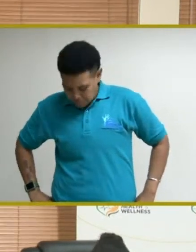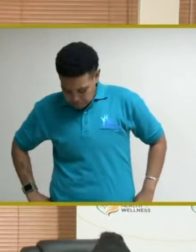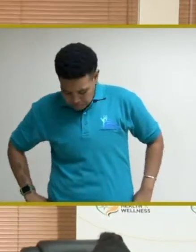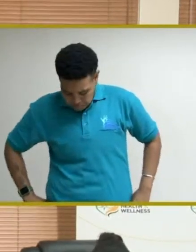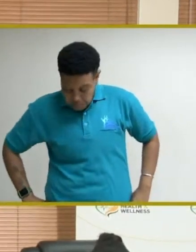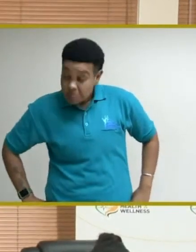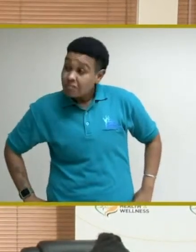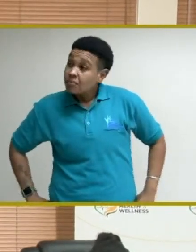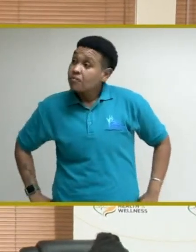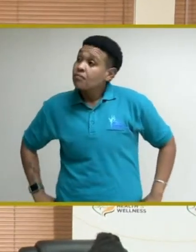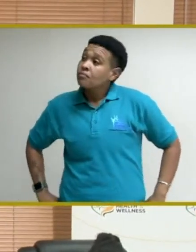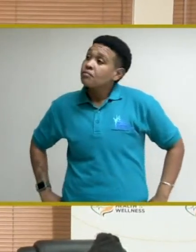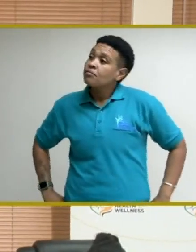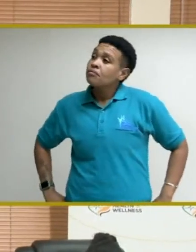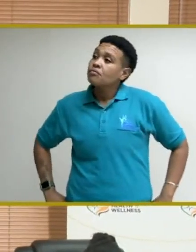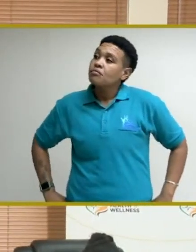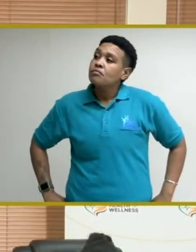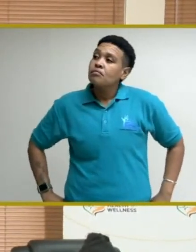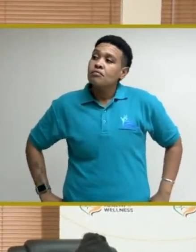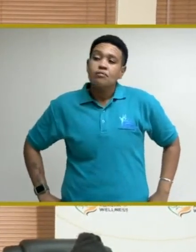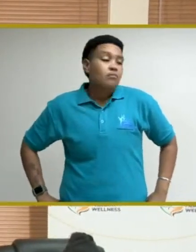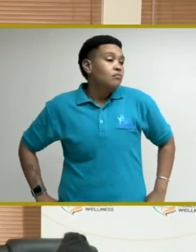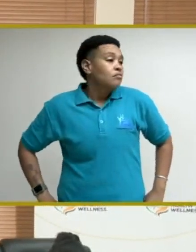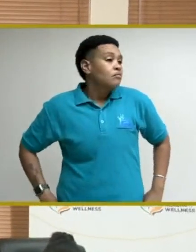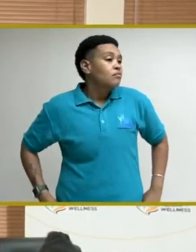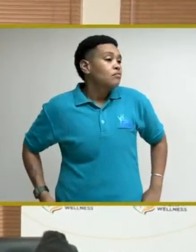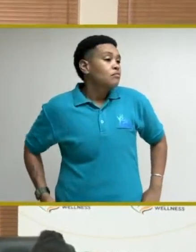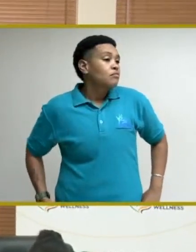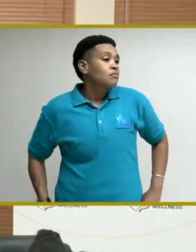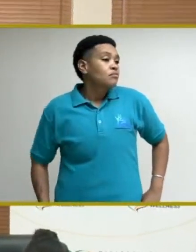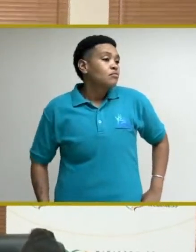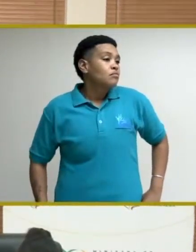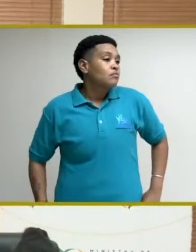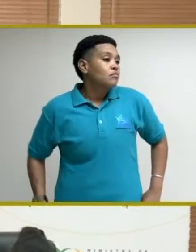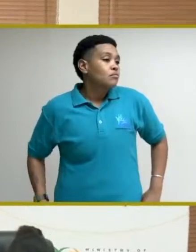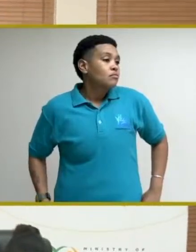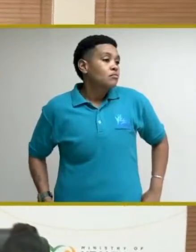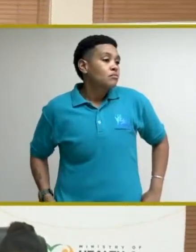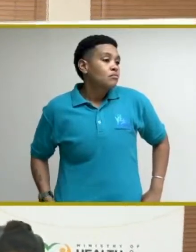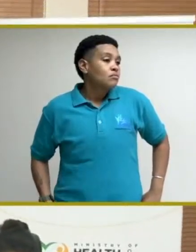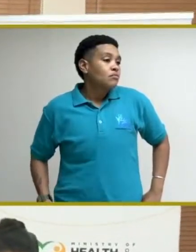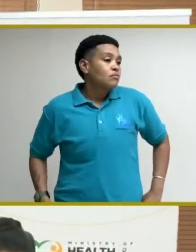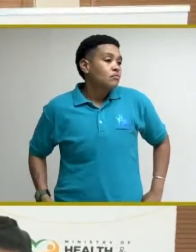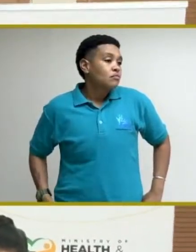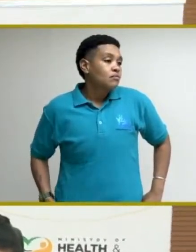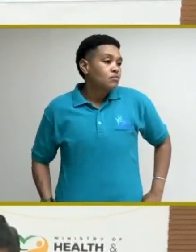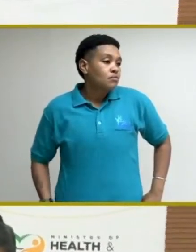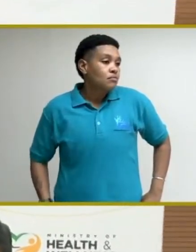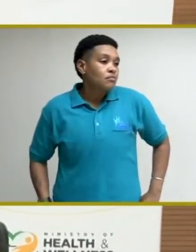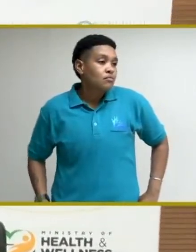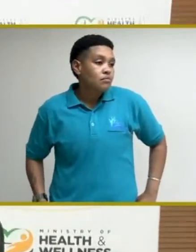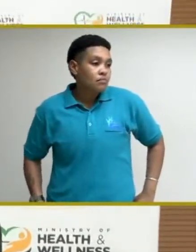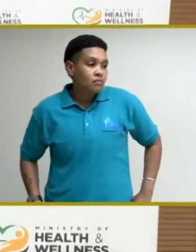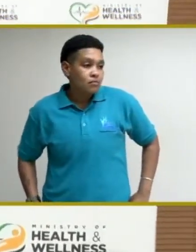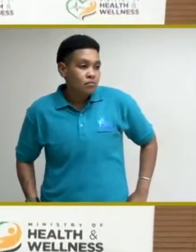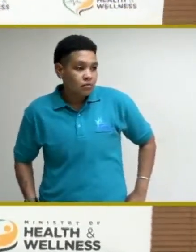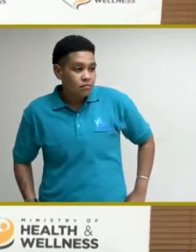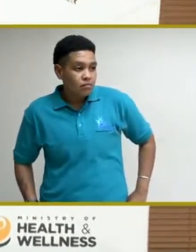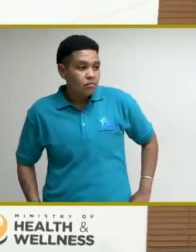Okay. In terms of the numbers, it is the over 60s that I would say on average